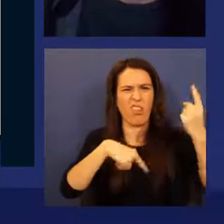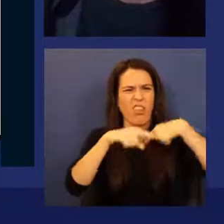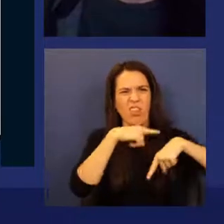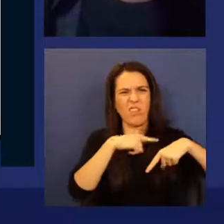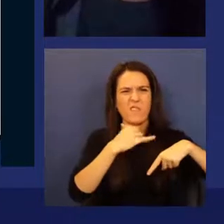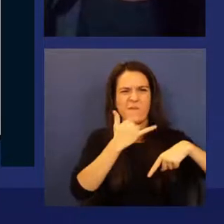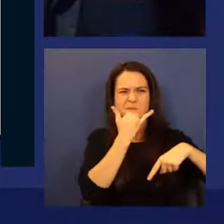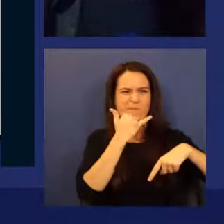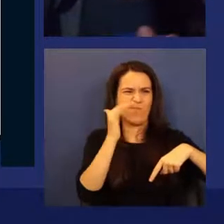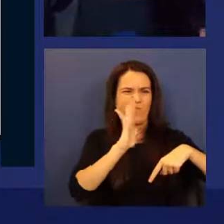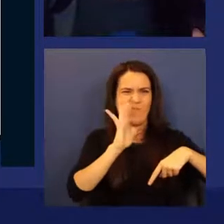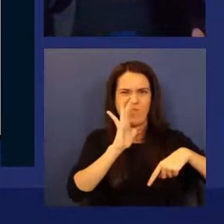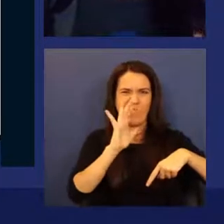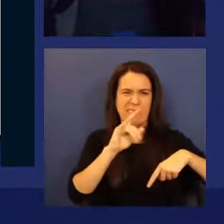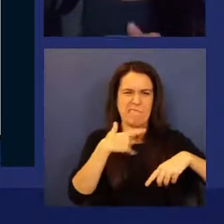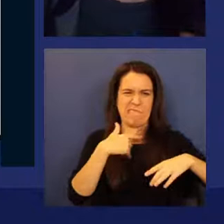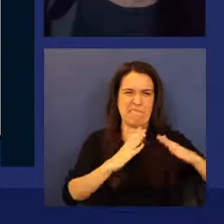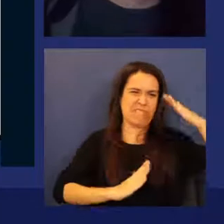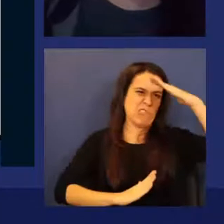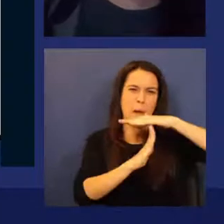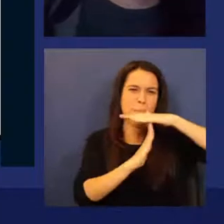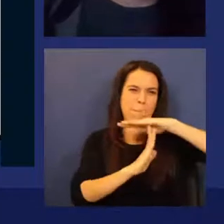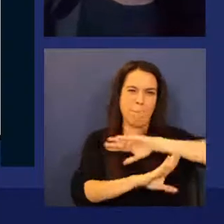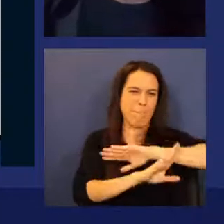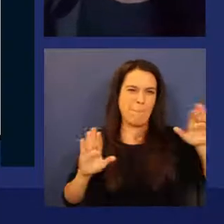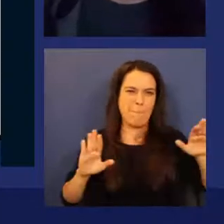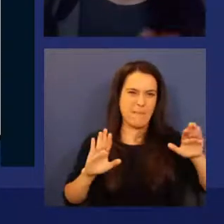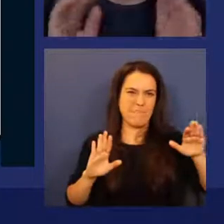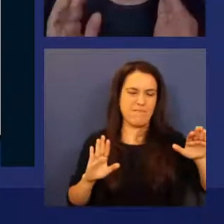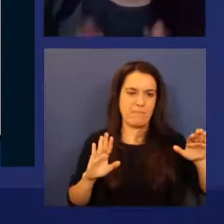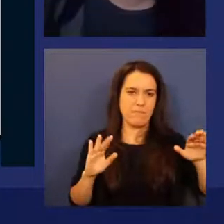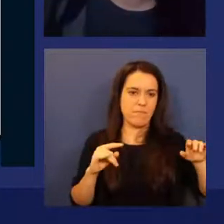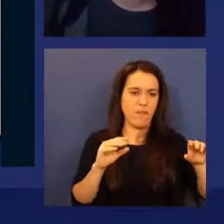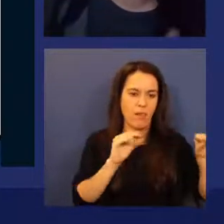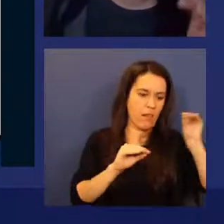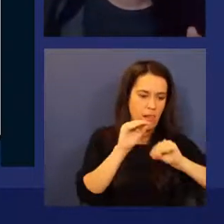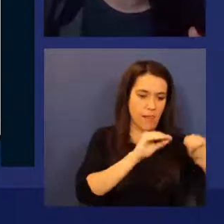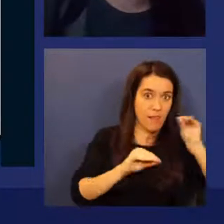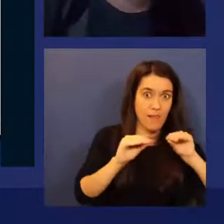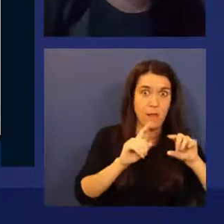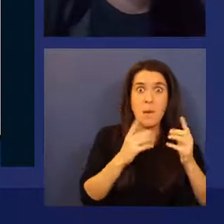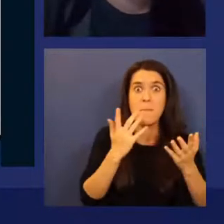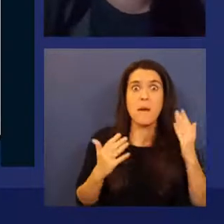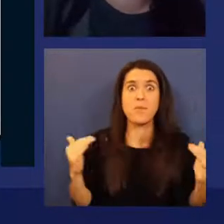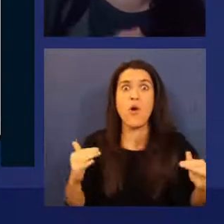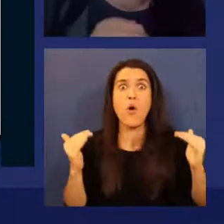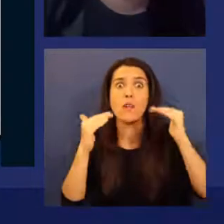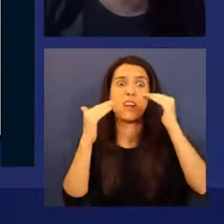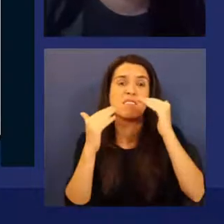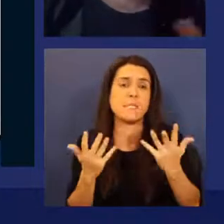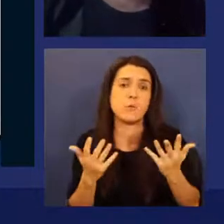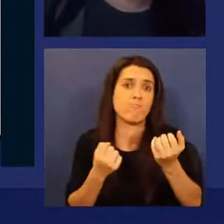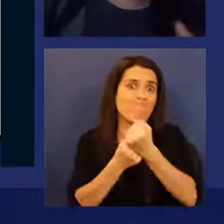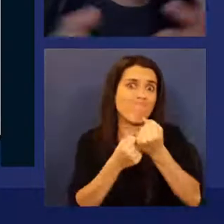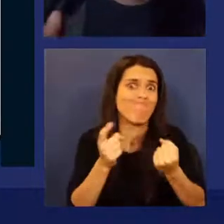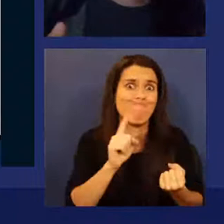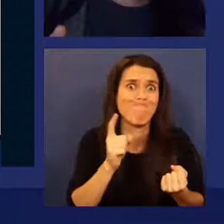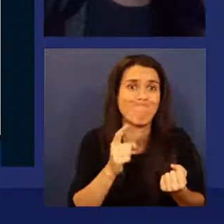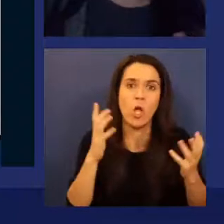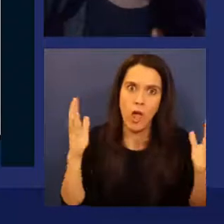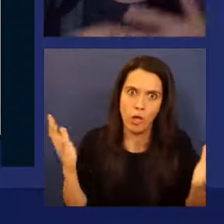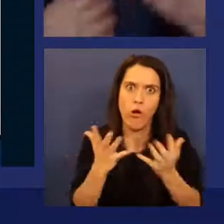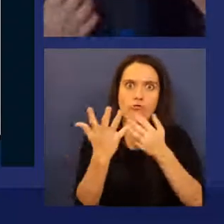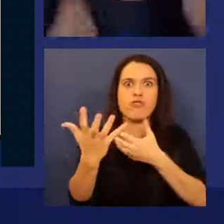say, this has to stop, we're doing the wrong thing. But if you don't, encourage your organizations to join, you